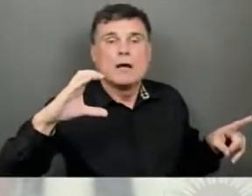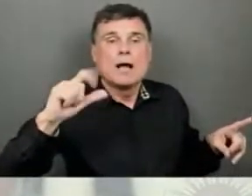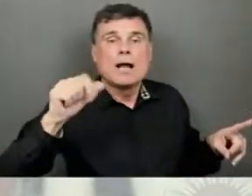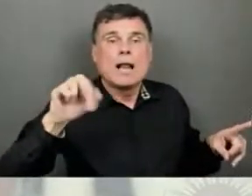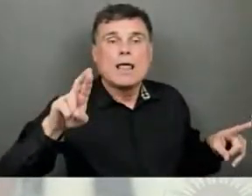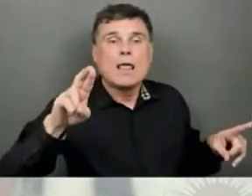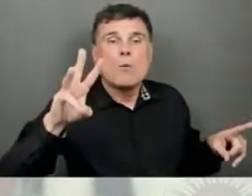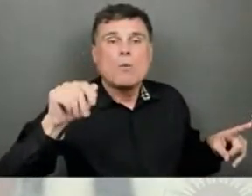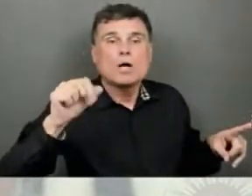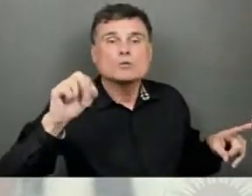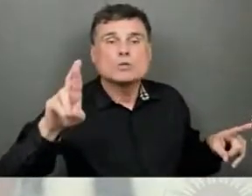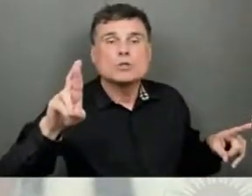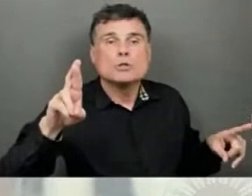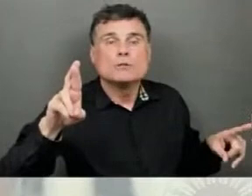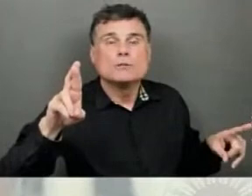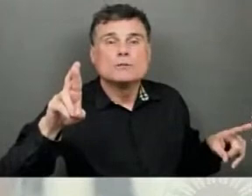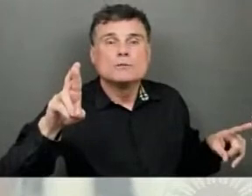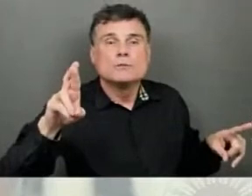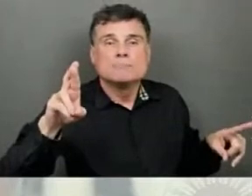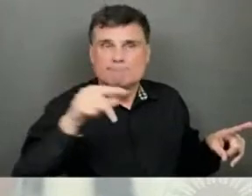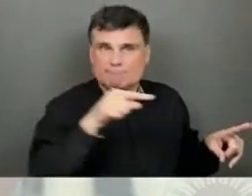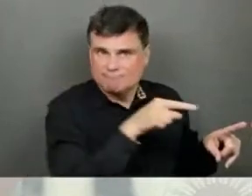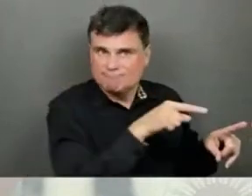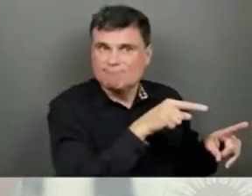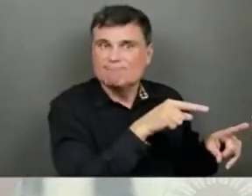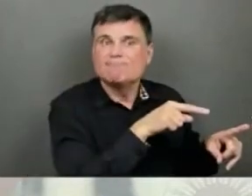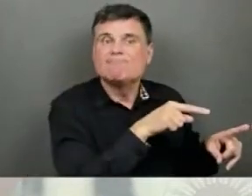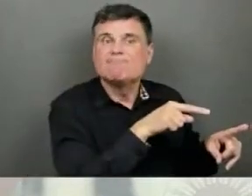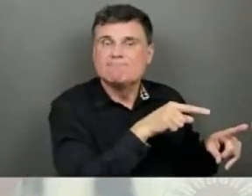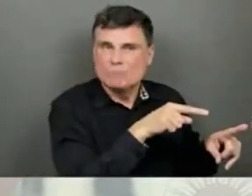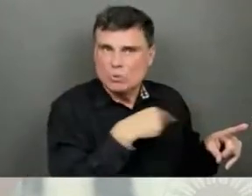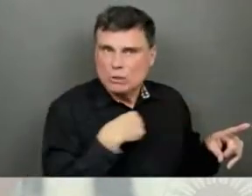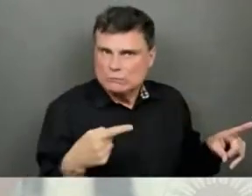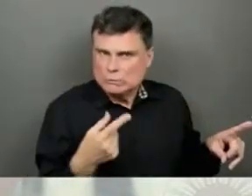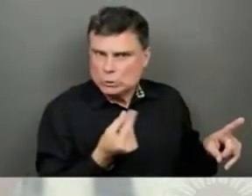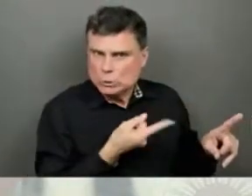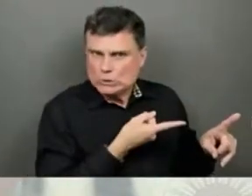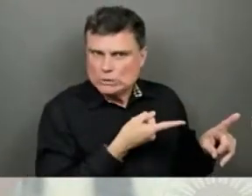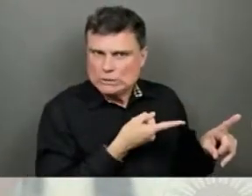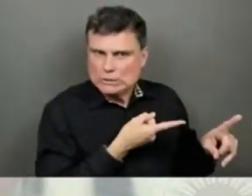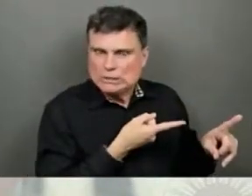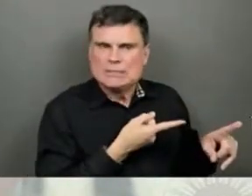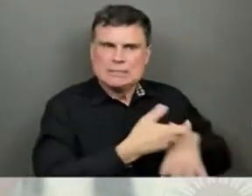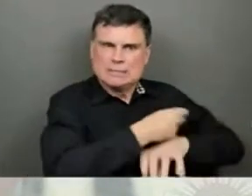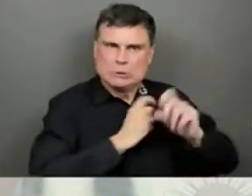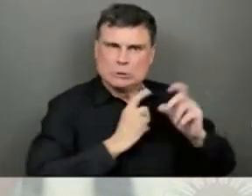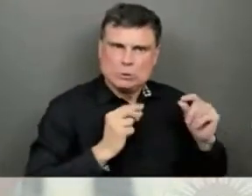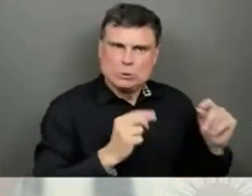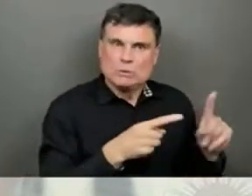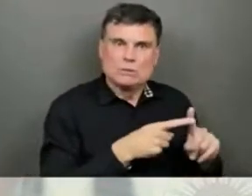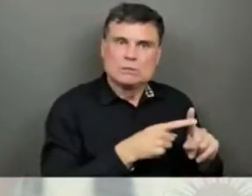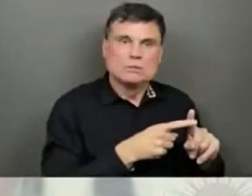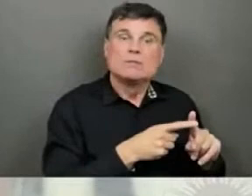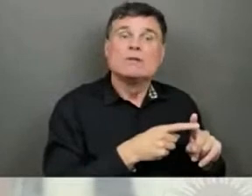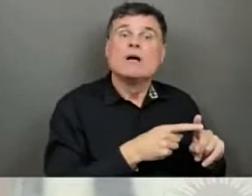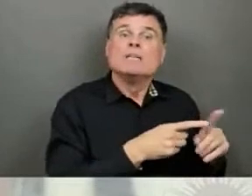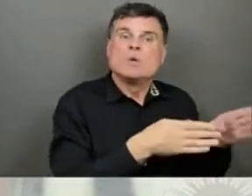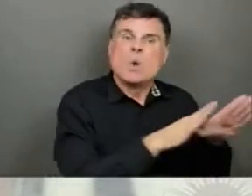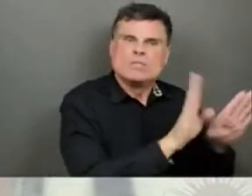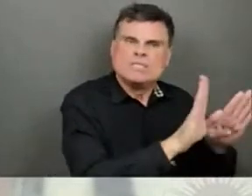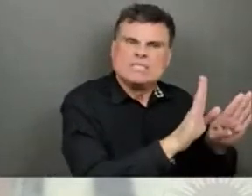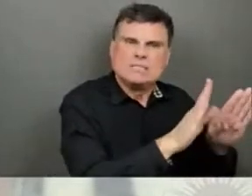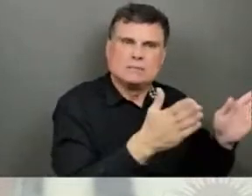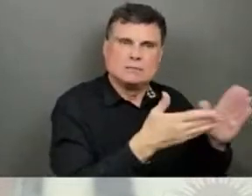that through to September 2nd. There hasn't been a closure since September 2nd because we took systematic action in that community. In Port